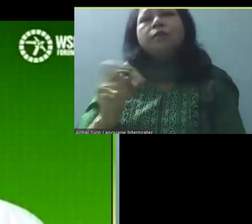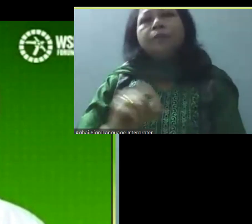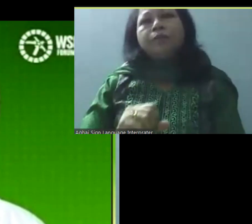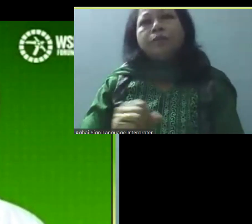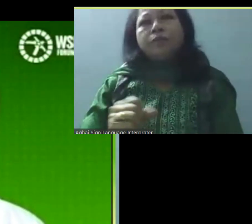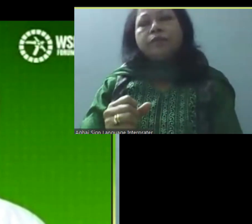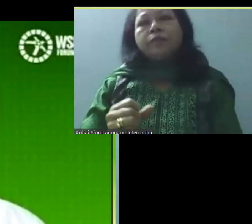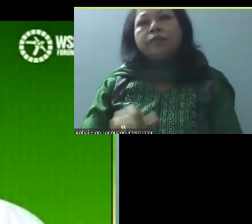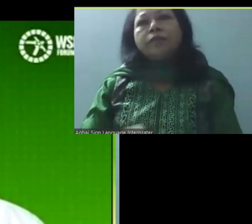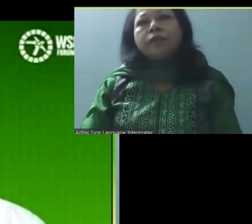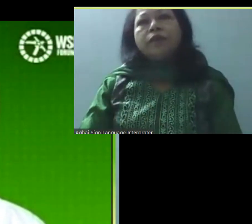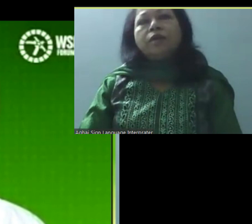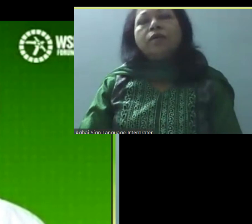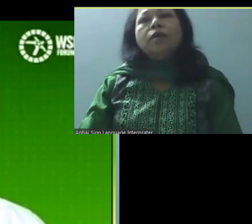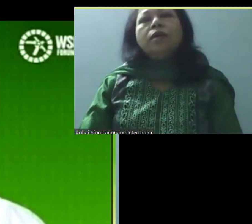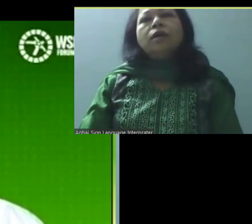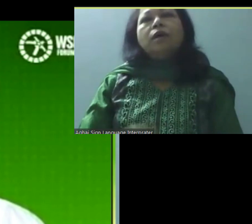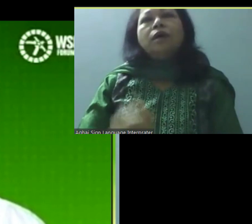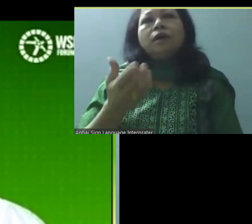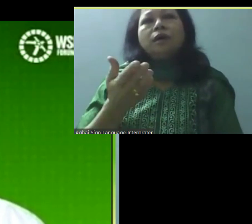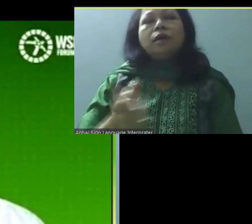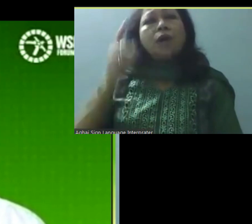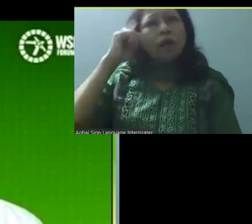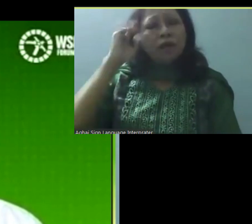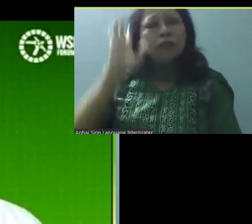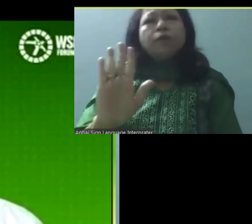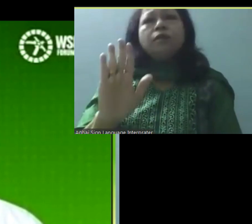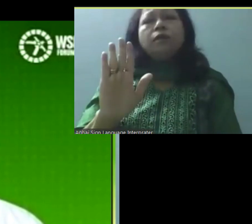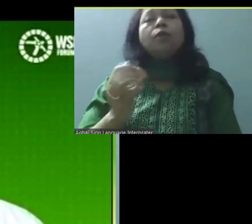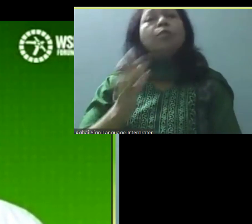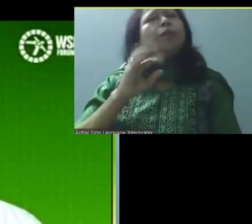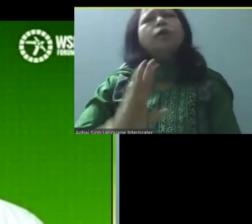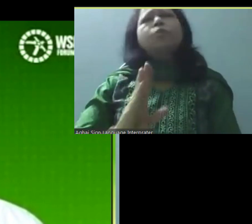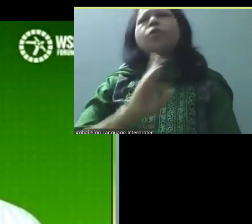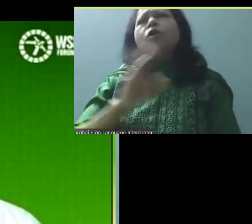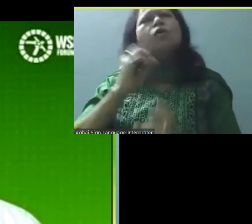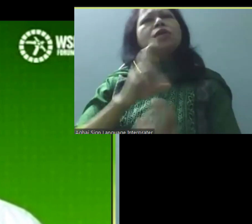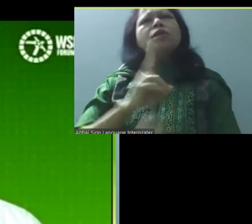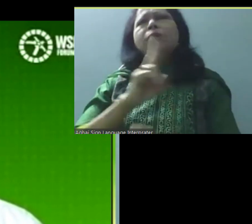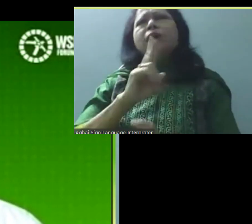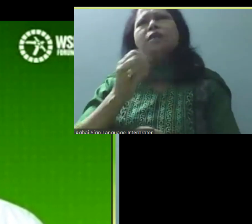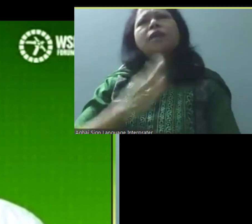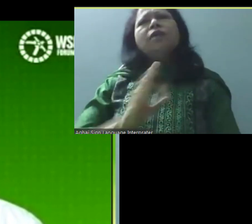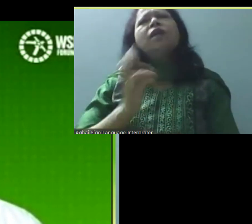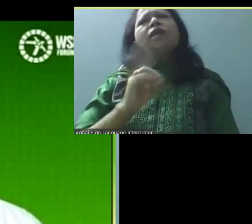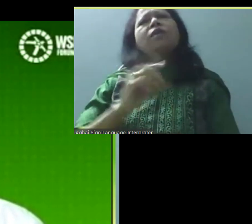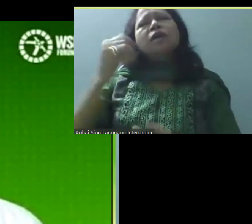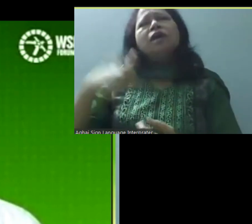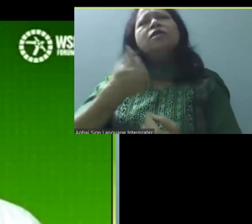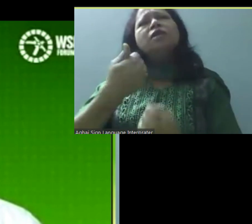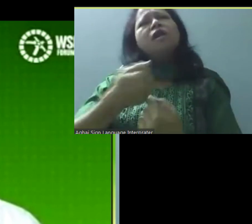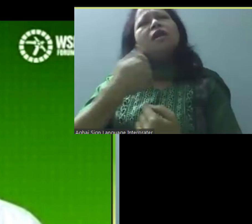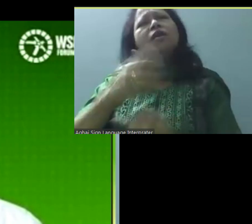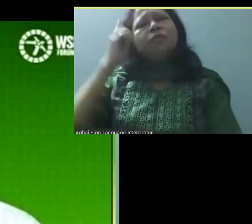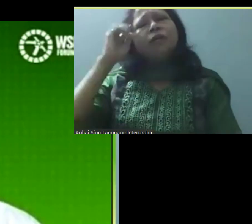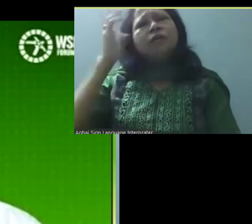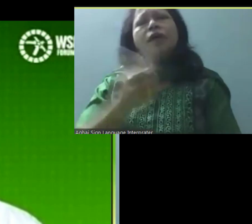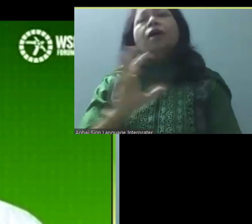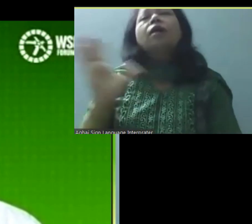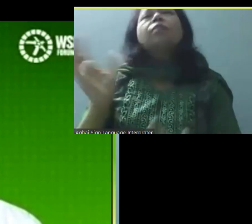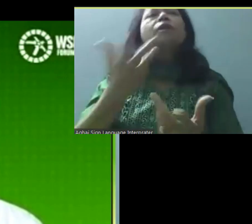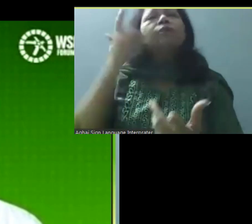aren't there. So I think we have many lessons to be learned, and that's really the third point I make. The first was that where there